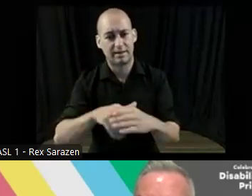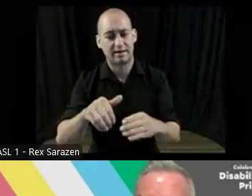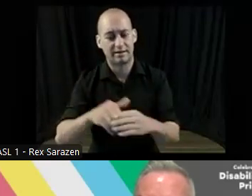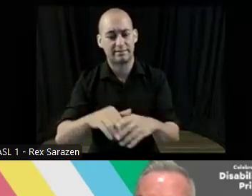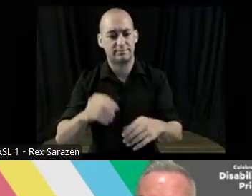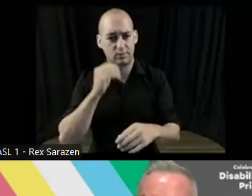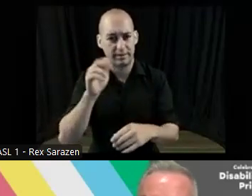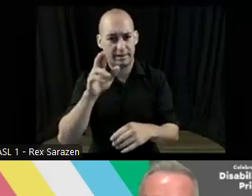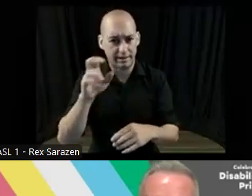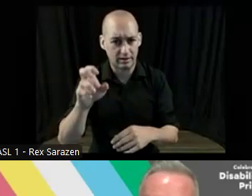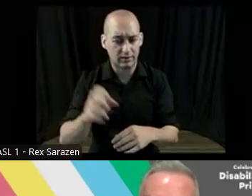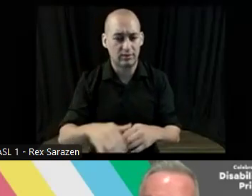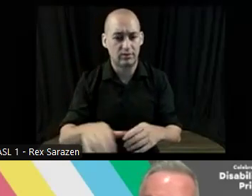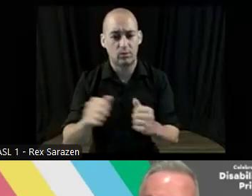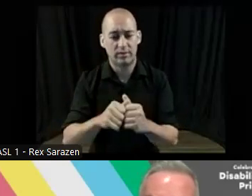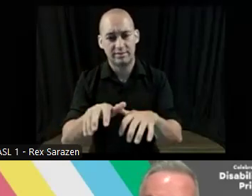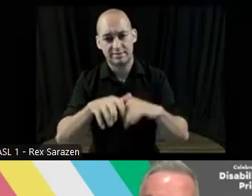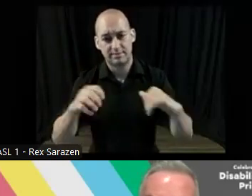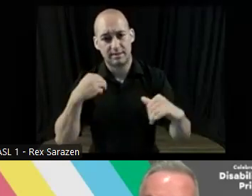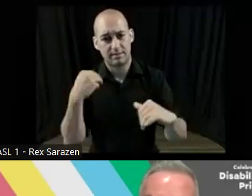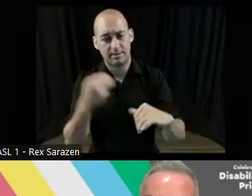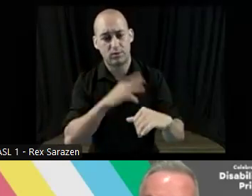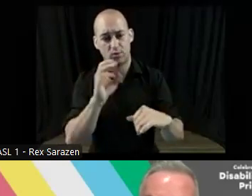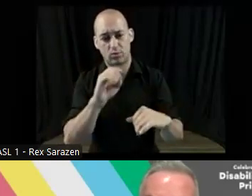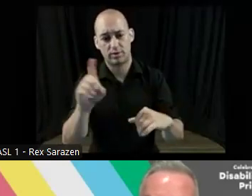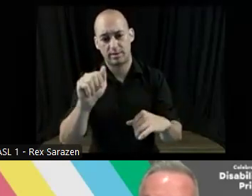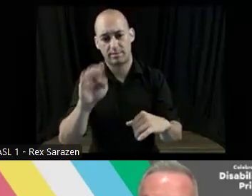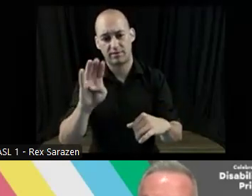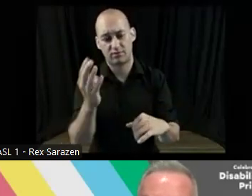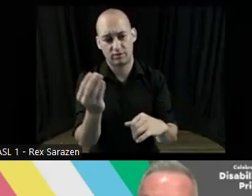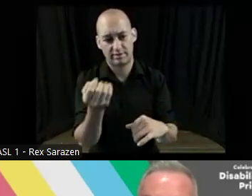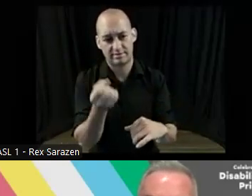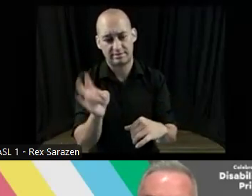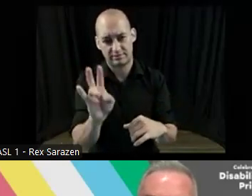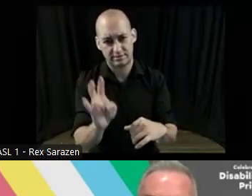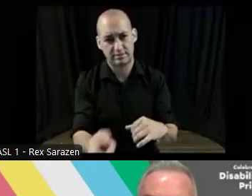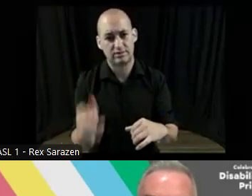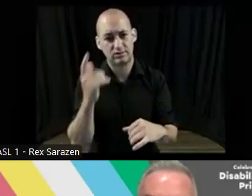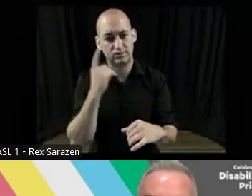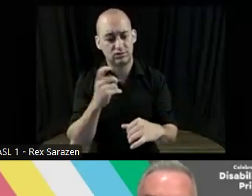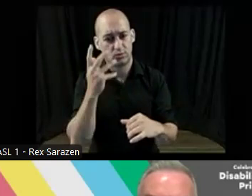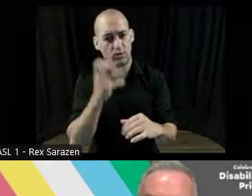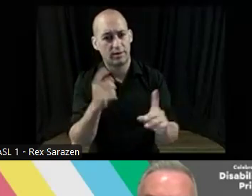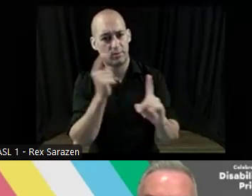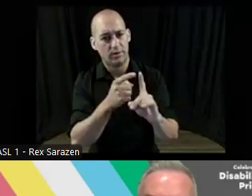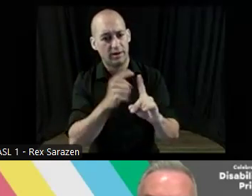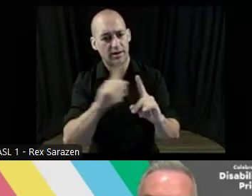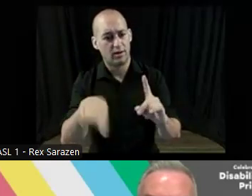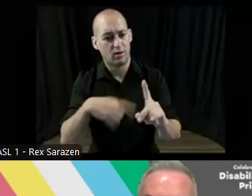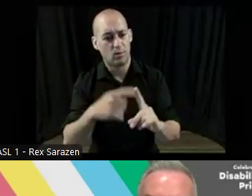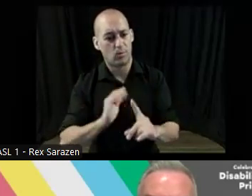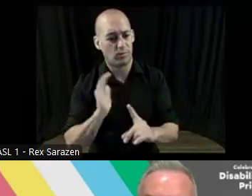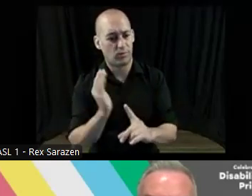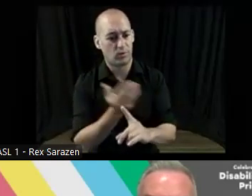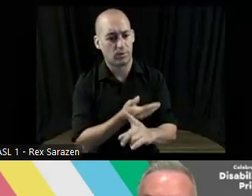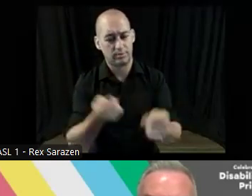past year with Assembly Member Wood through AB 1417. And just wanted to point out that when we were,